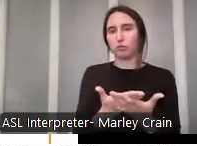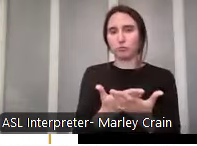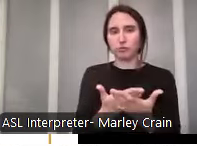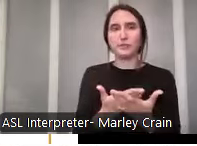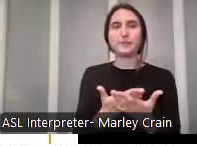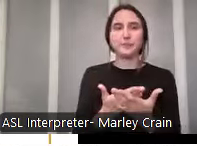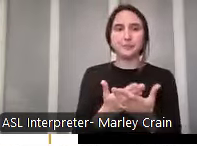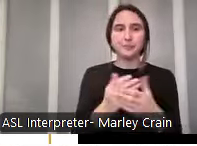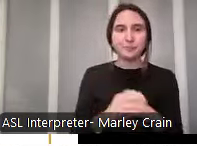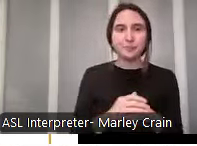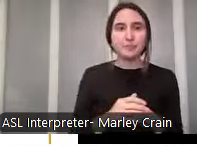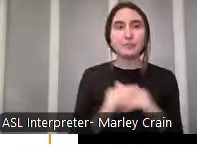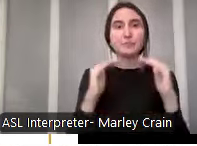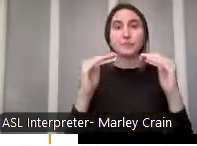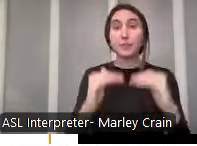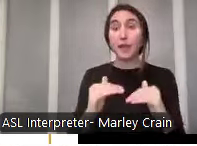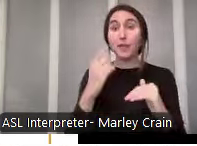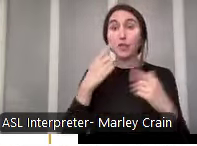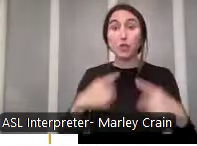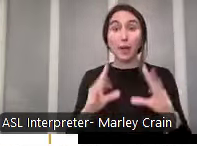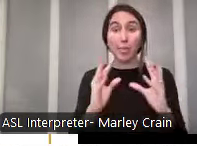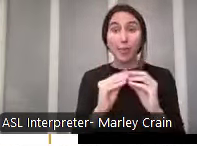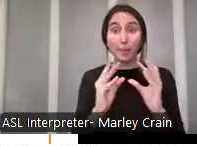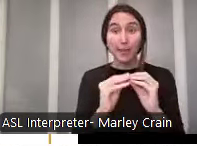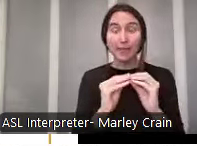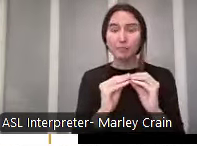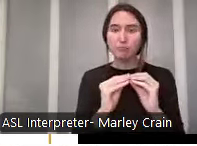have people who are supporting you, a therapist who's